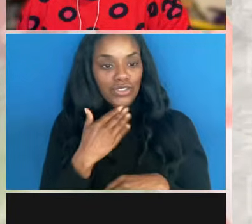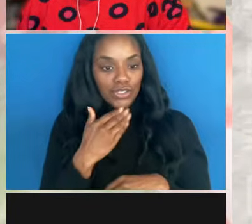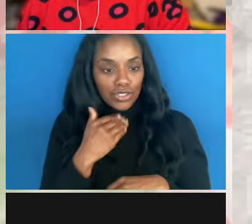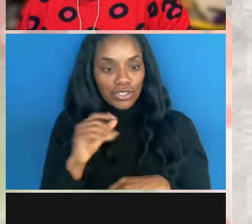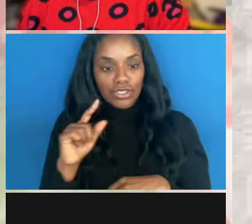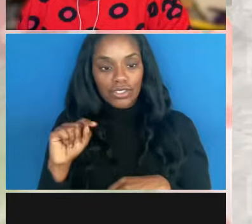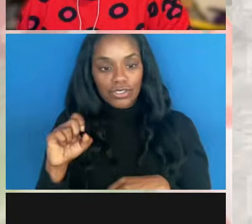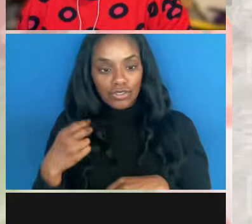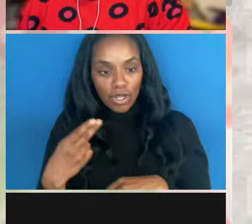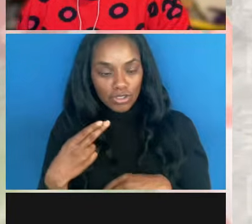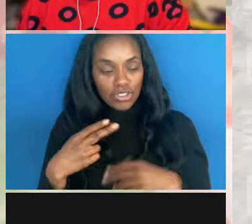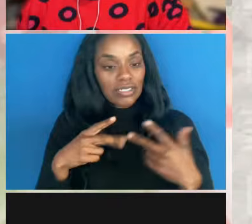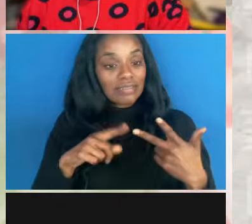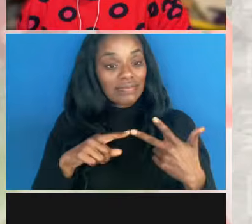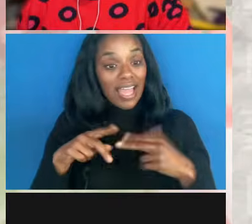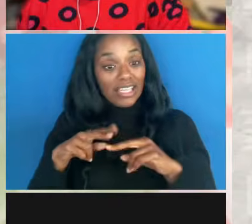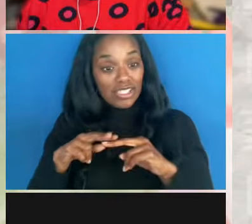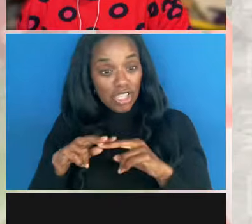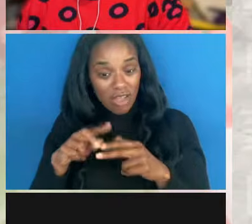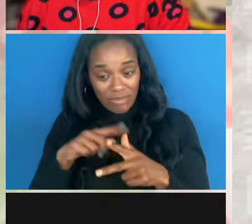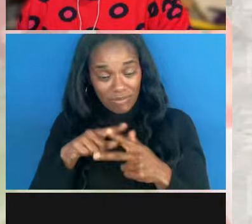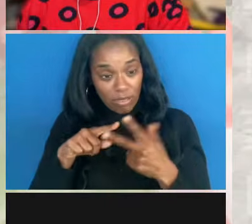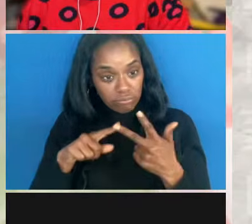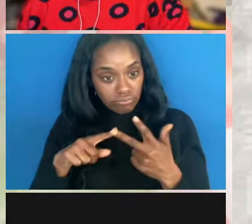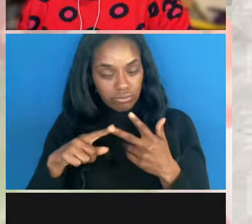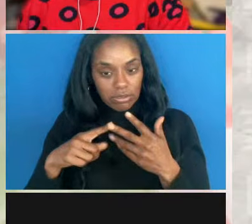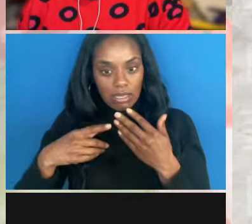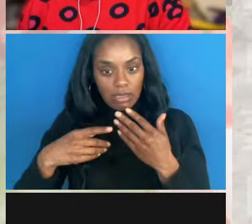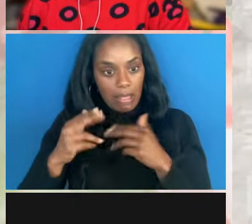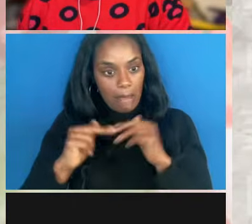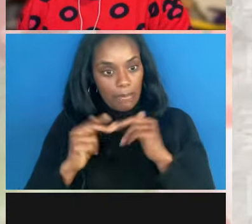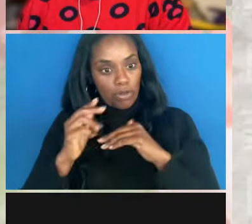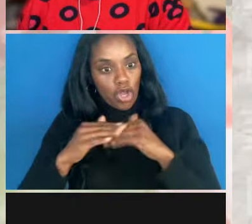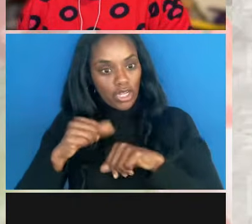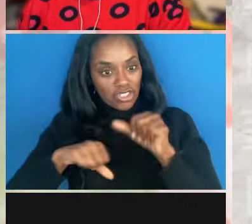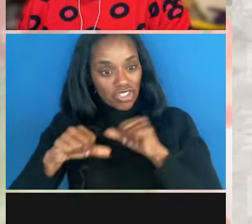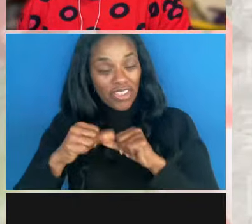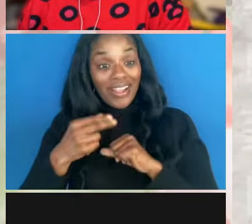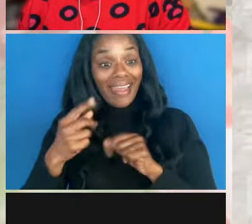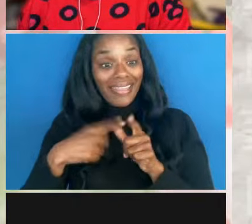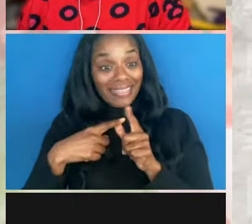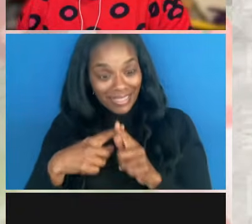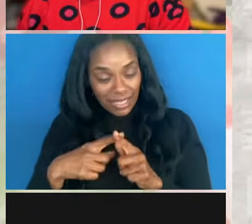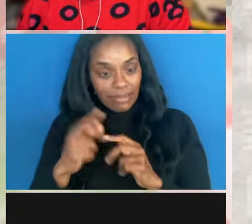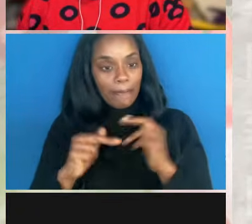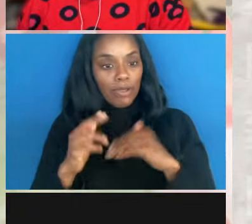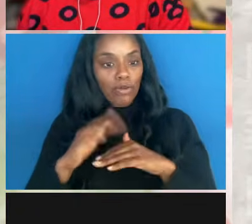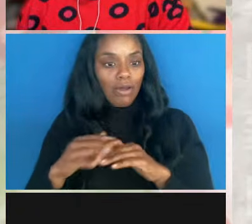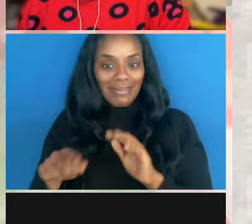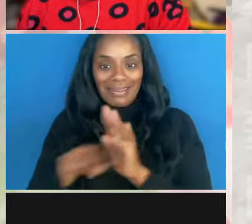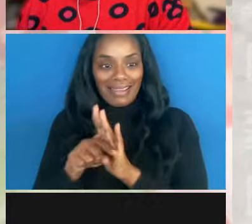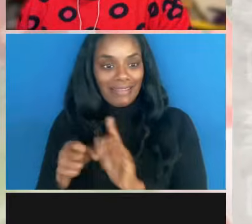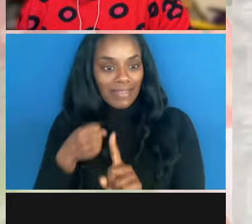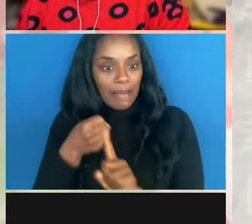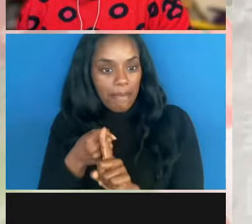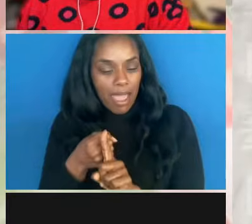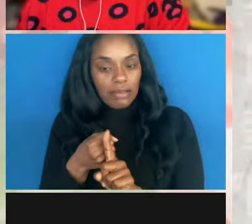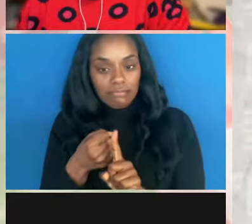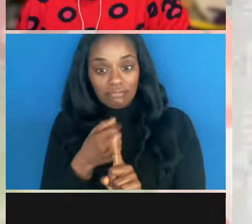salt. And they compound each other, and they also compound the negative impacts that we experience from eating them on a daily basis.